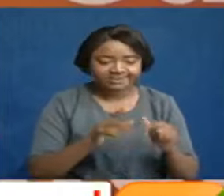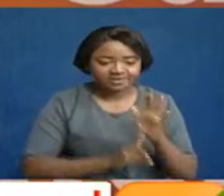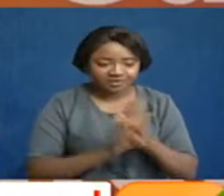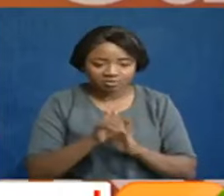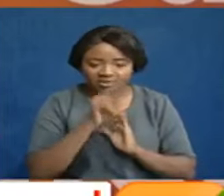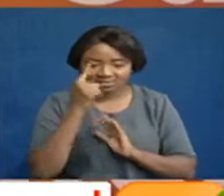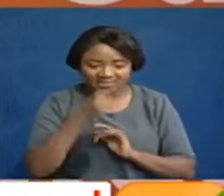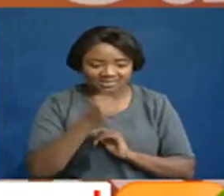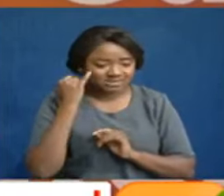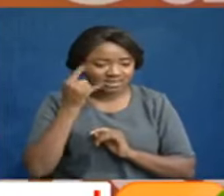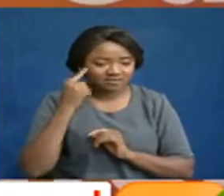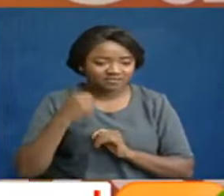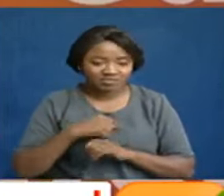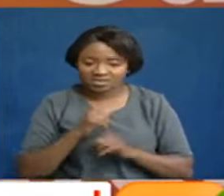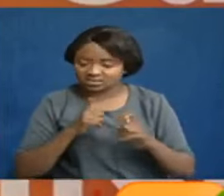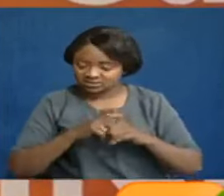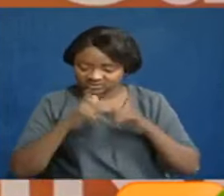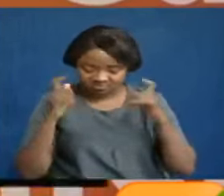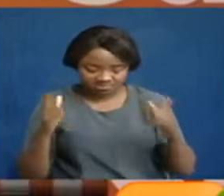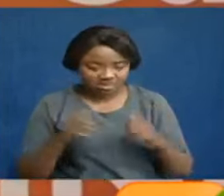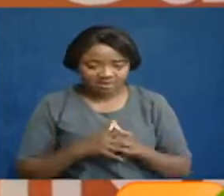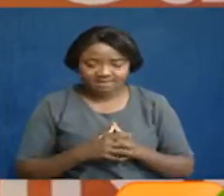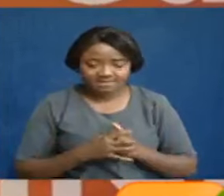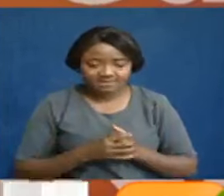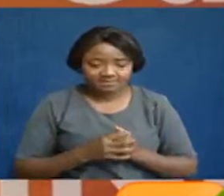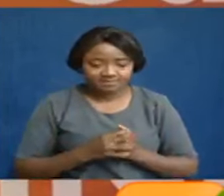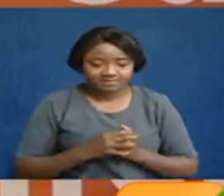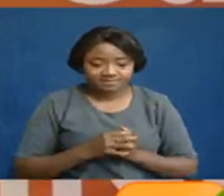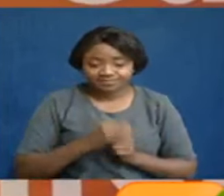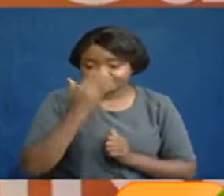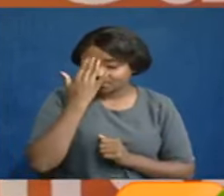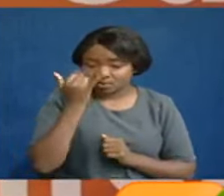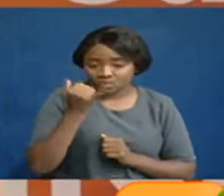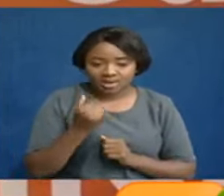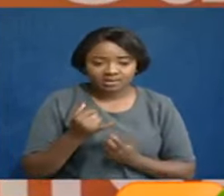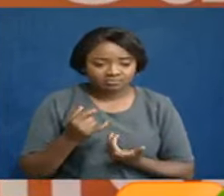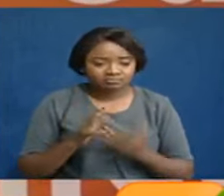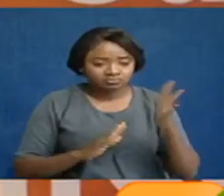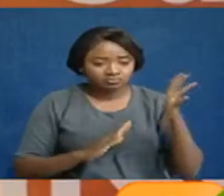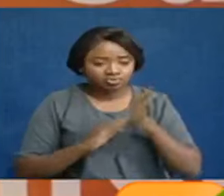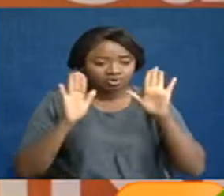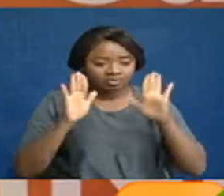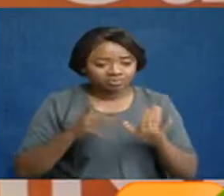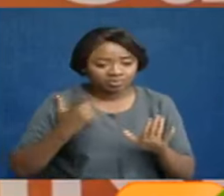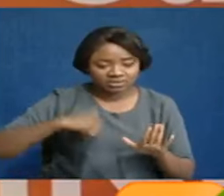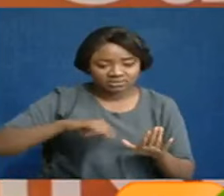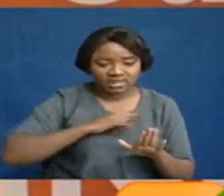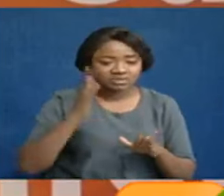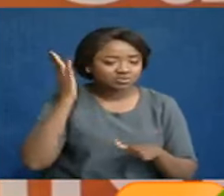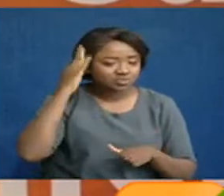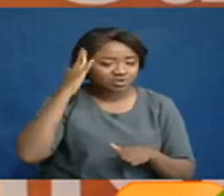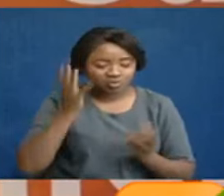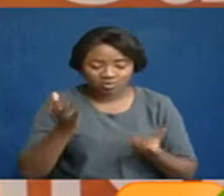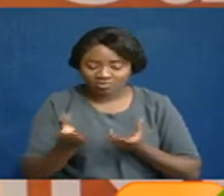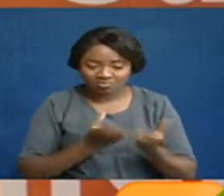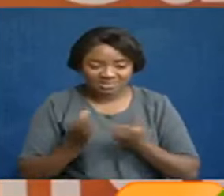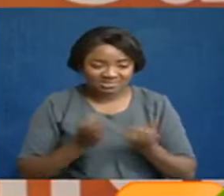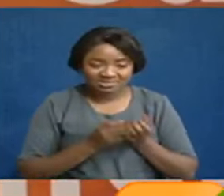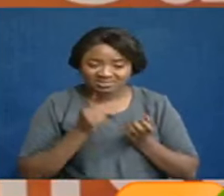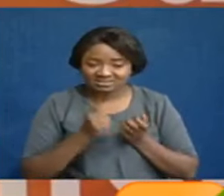been greater than it is today, actually, because, you know, fundamentally, we know that business as usual is absolutely